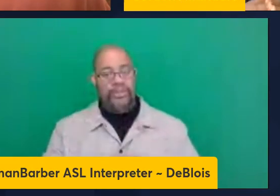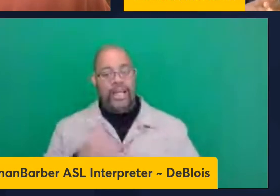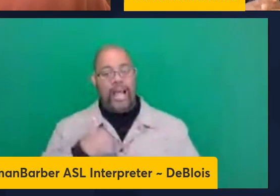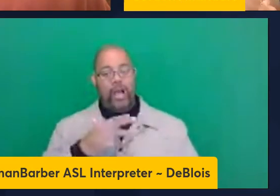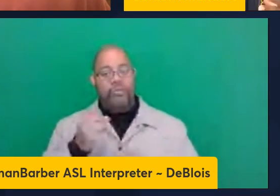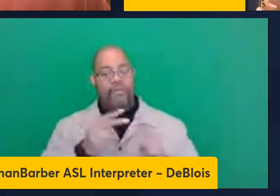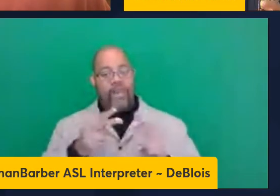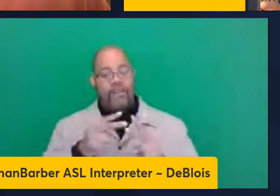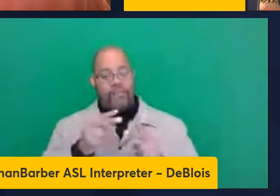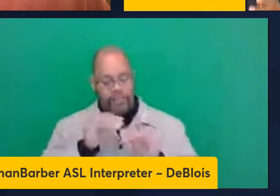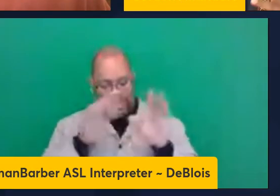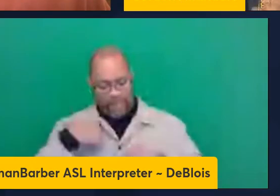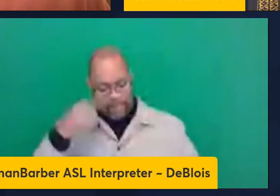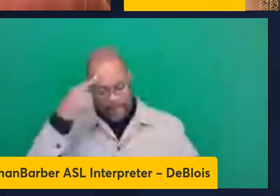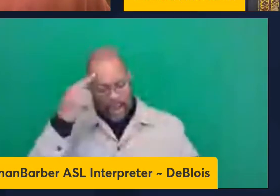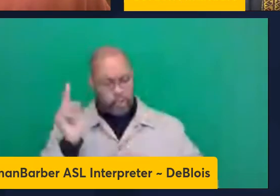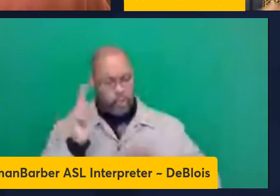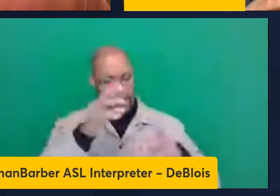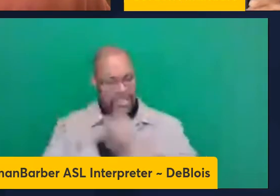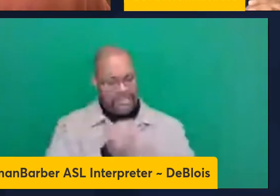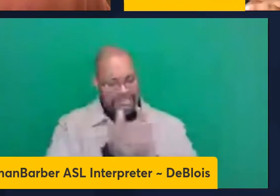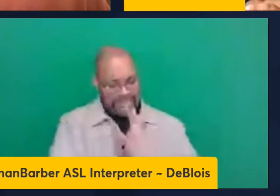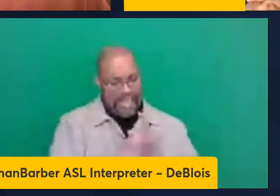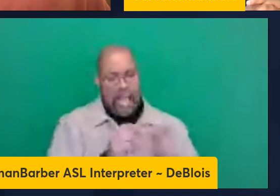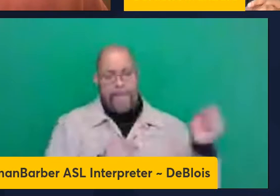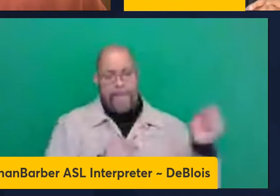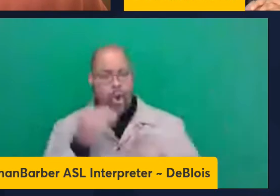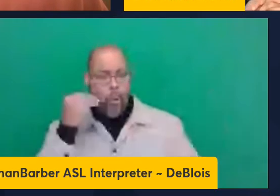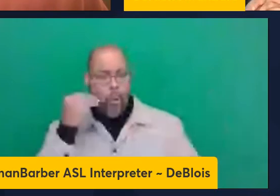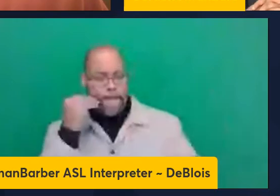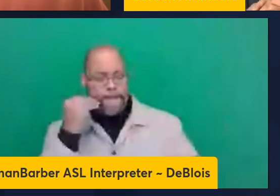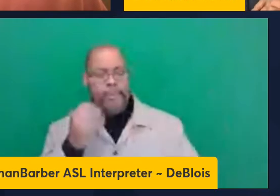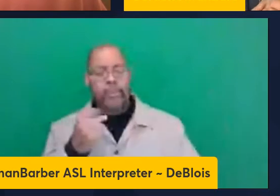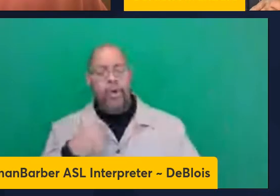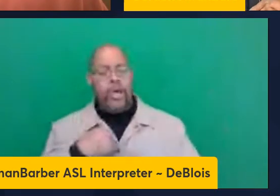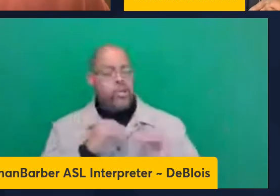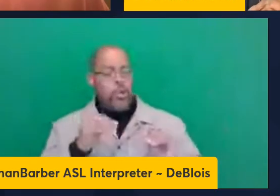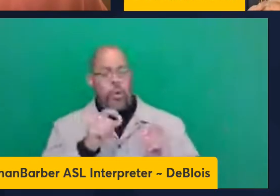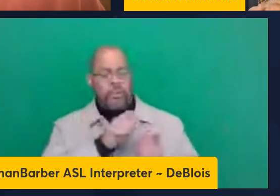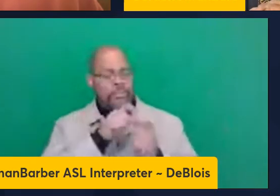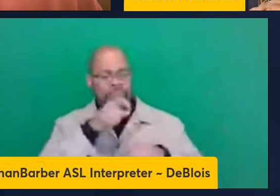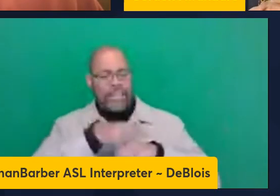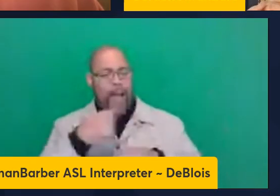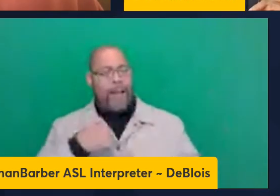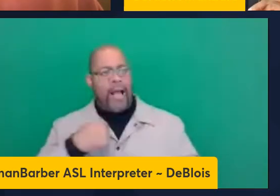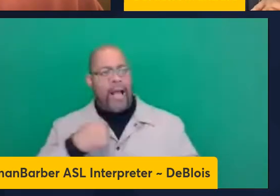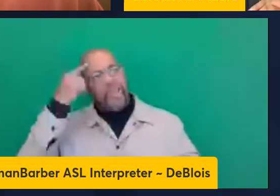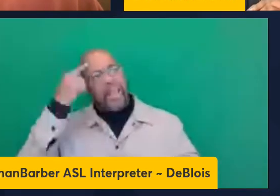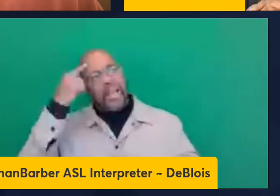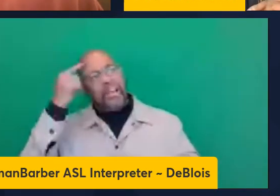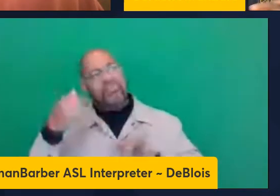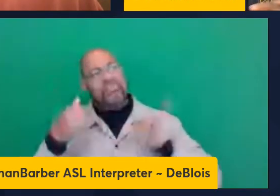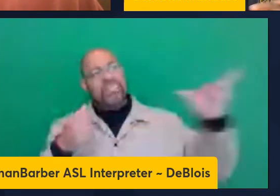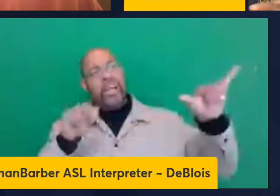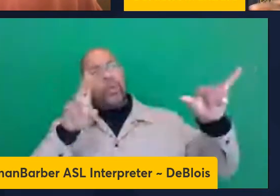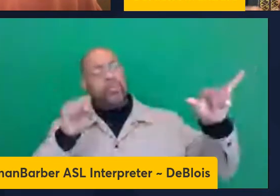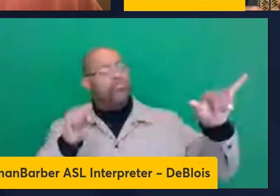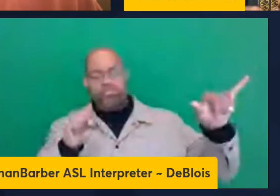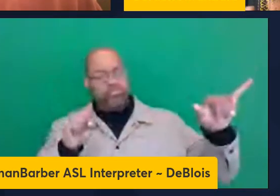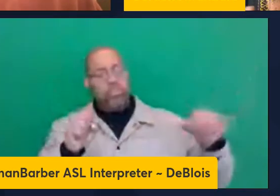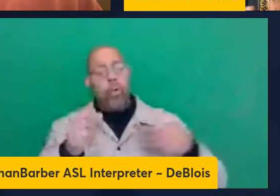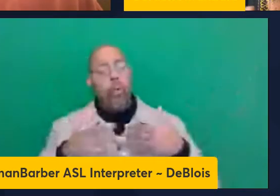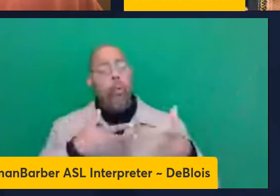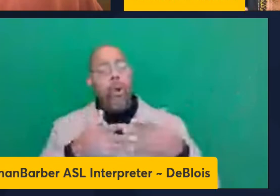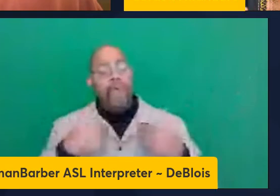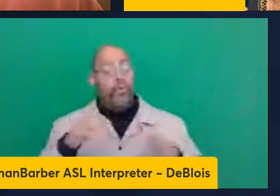clear in my mind that I was going to get skills and come home. So at no particular time did I ever think that I was going to stay in the US. So whatever I was